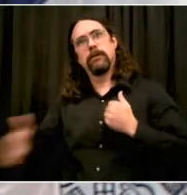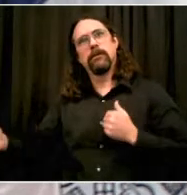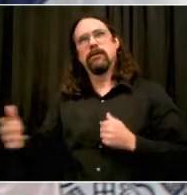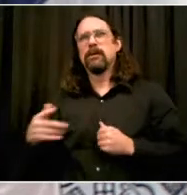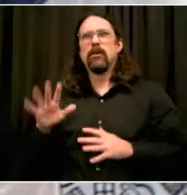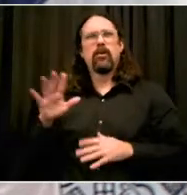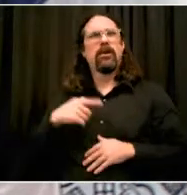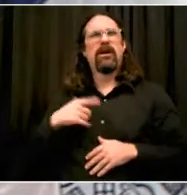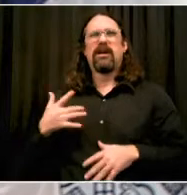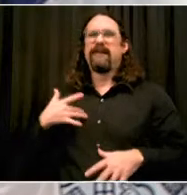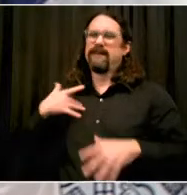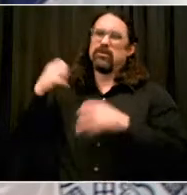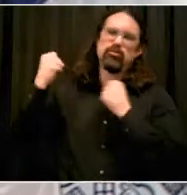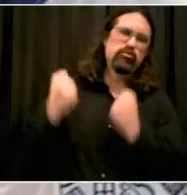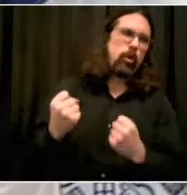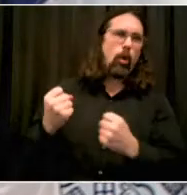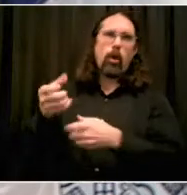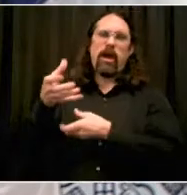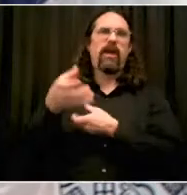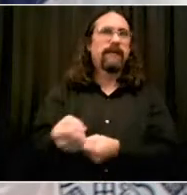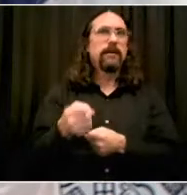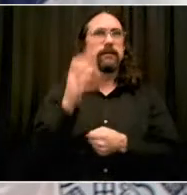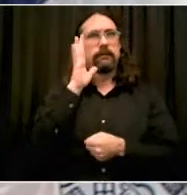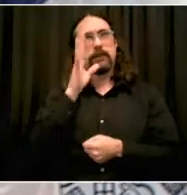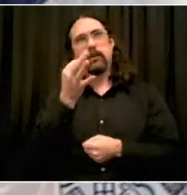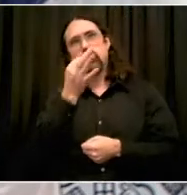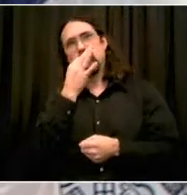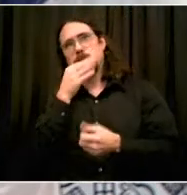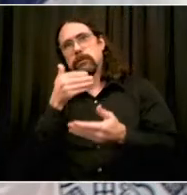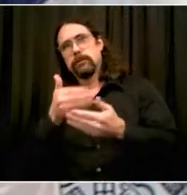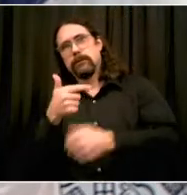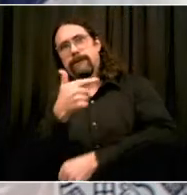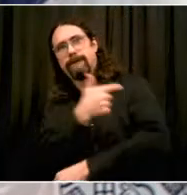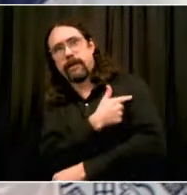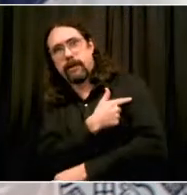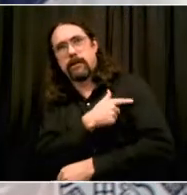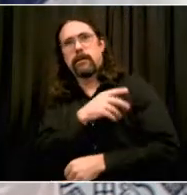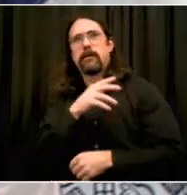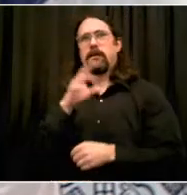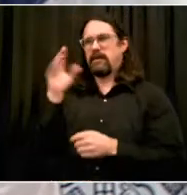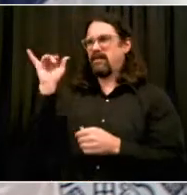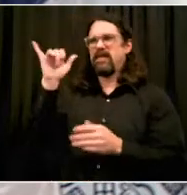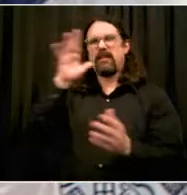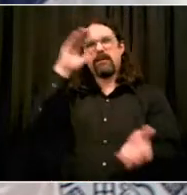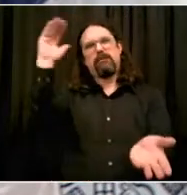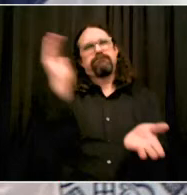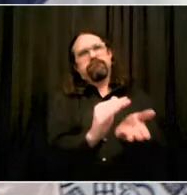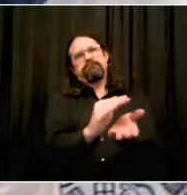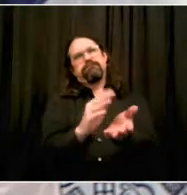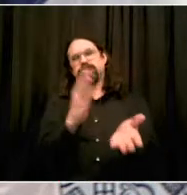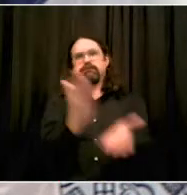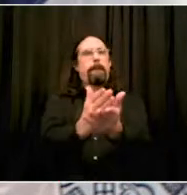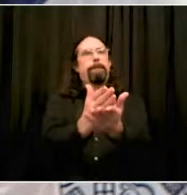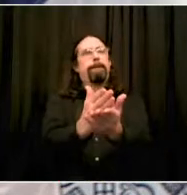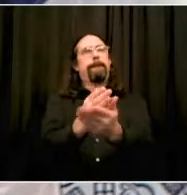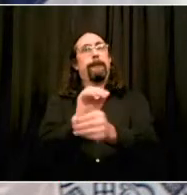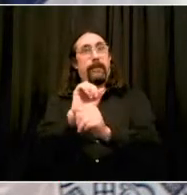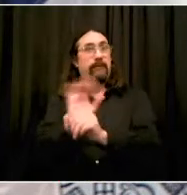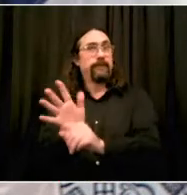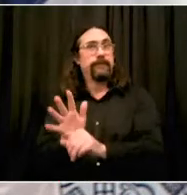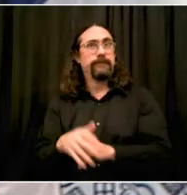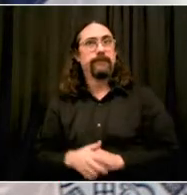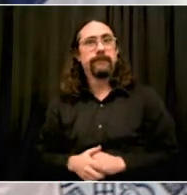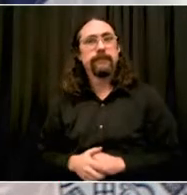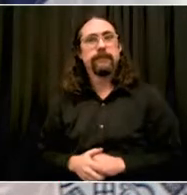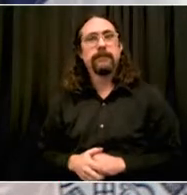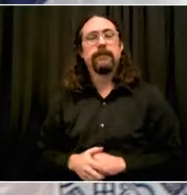and kids of this city. That's what we're committed to. And to everyone, keep fighting. Because if you're hearing this news today and